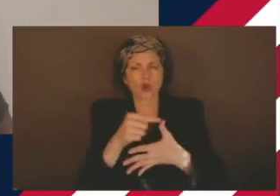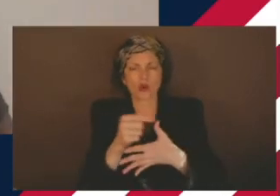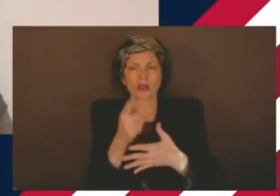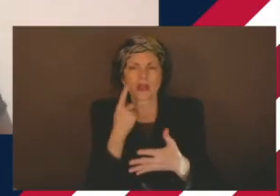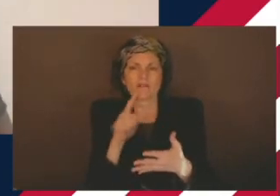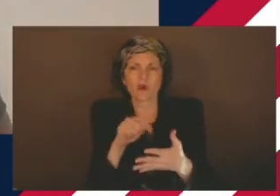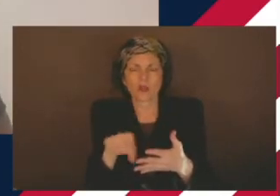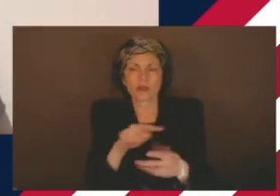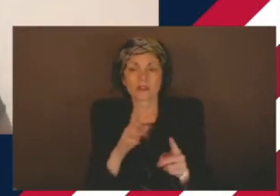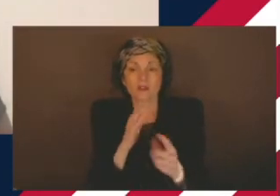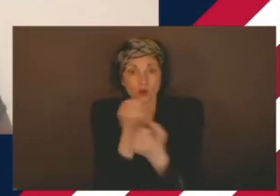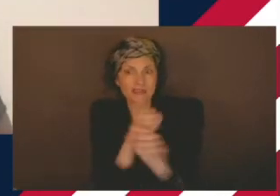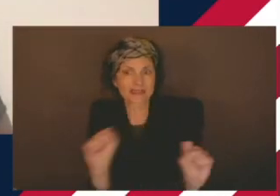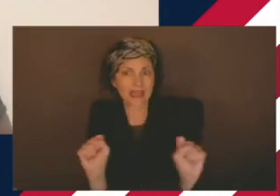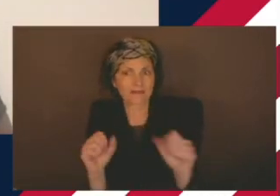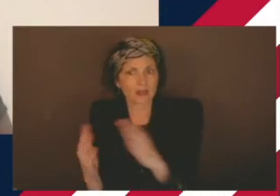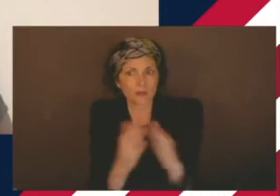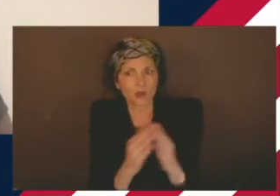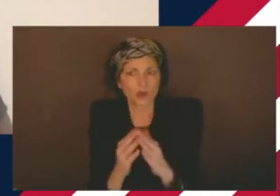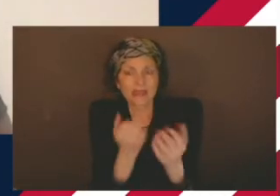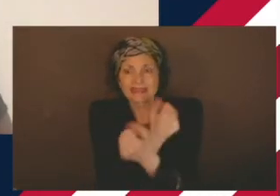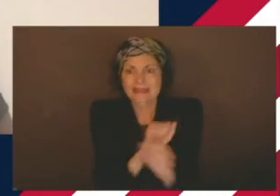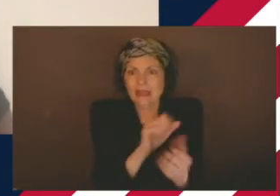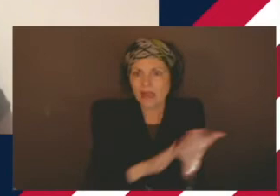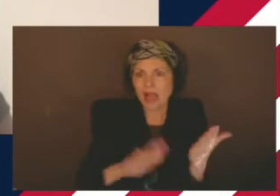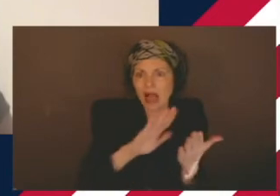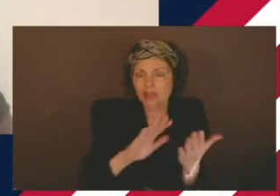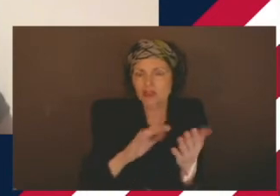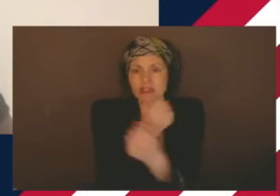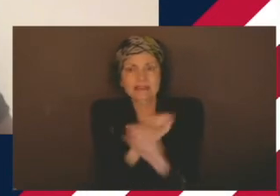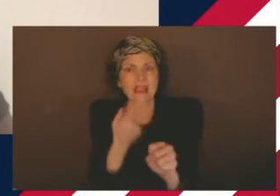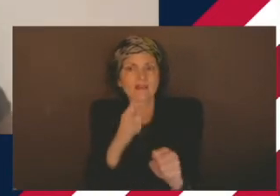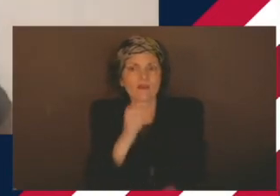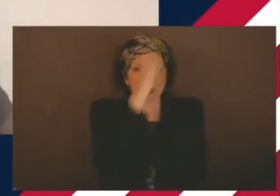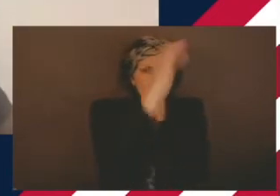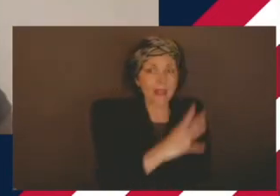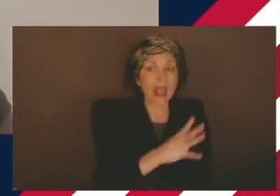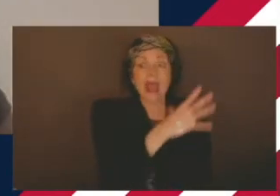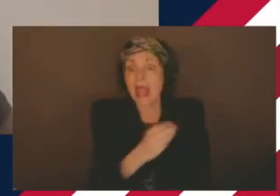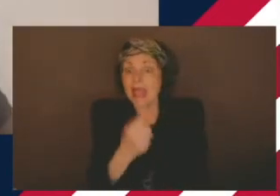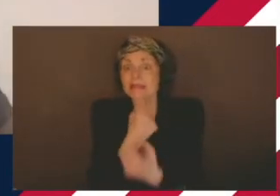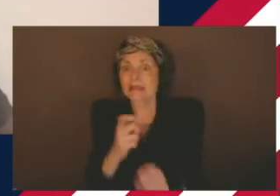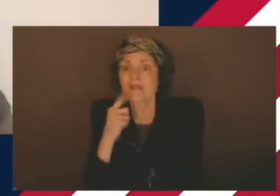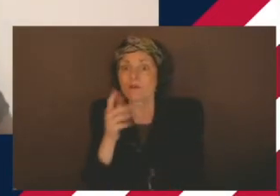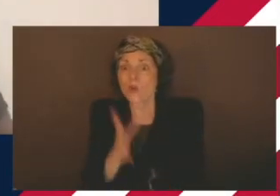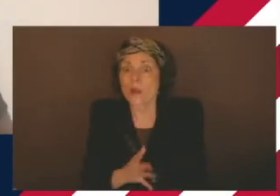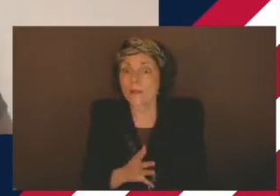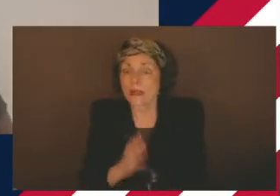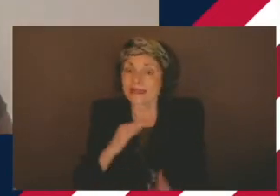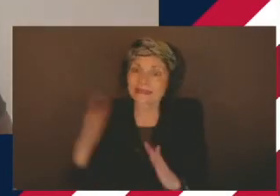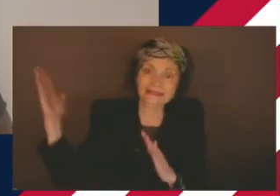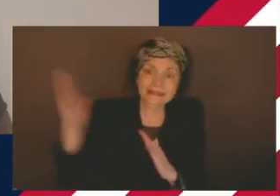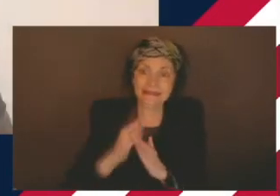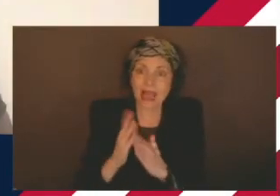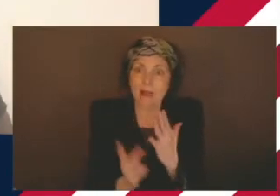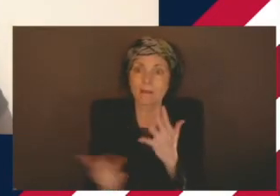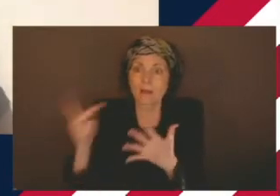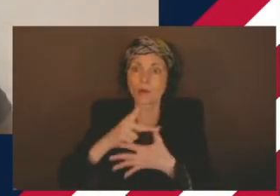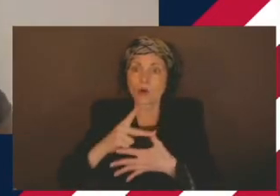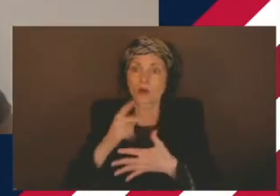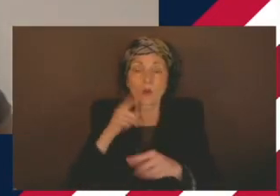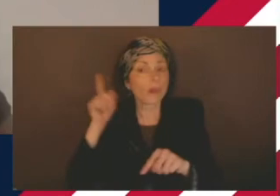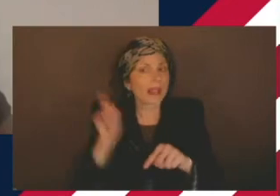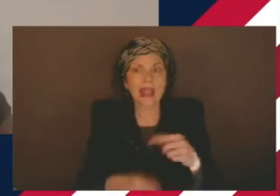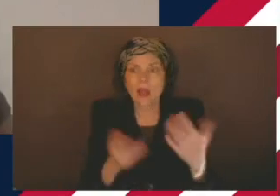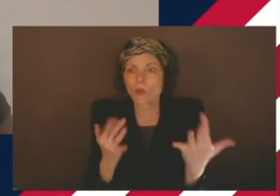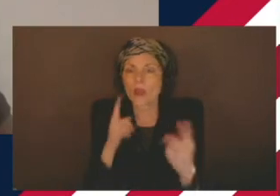safety of our college campuses, the safety of our men and women a top priority. This is not something that can wait to be on a 100-day agenda. This